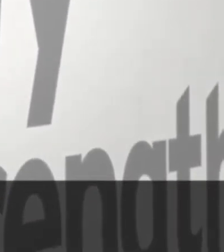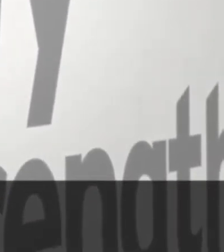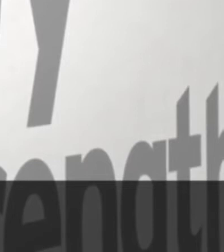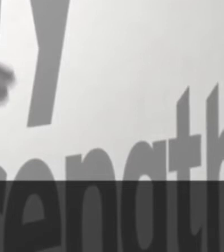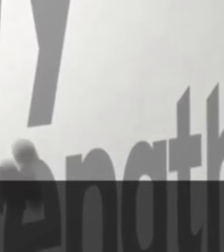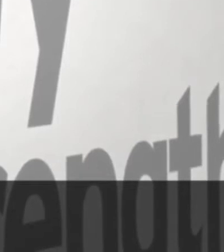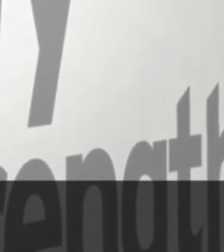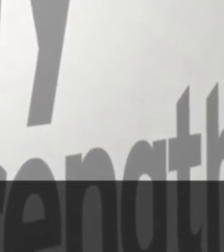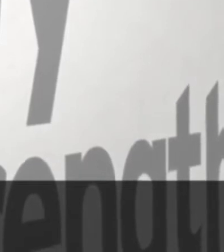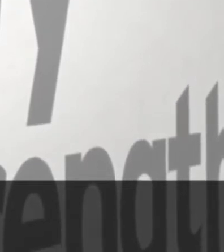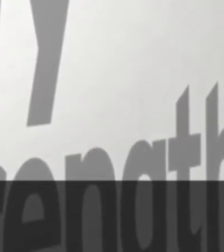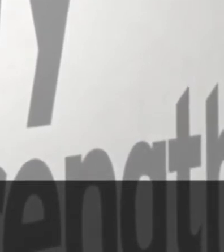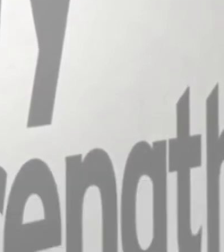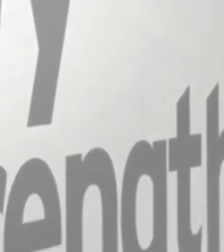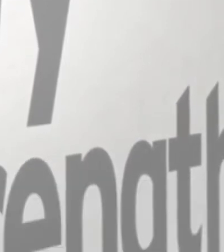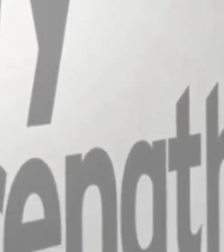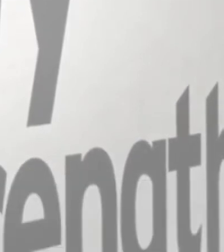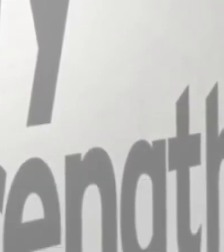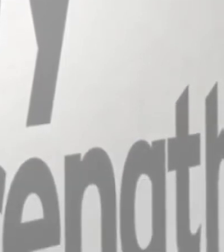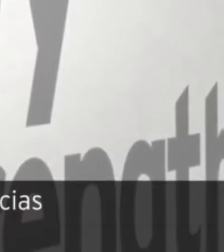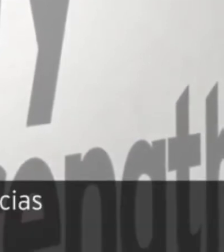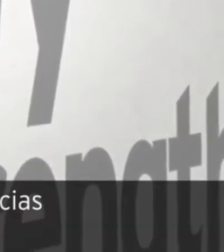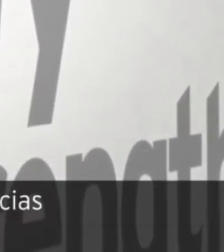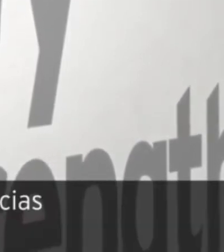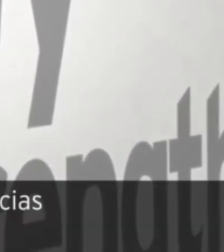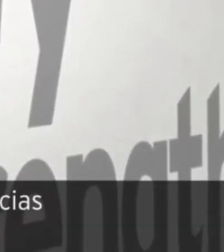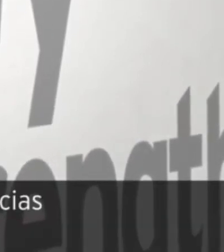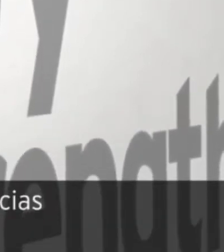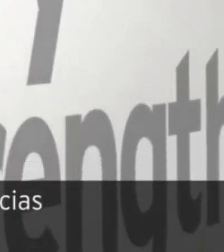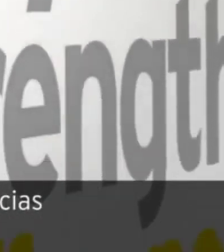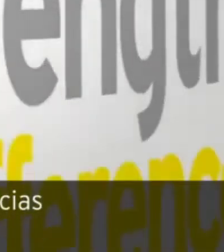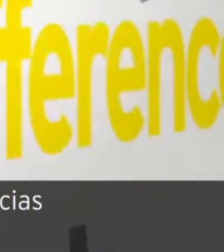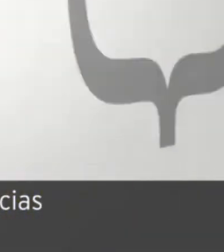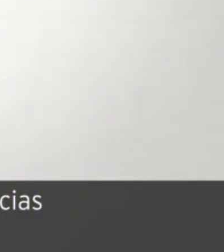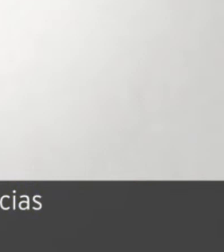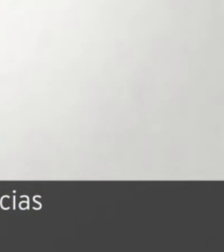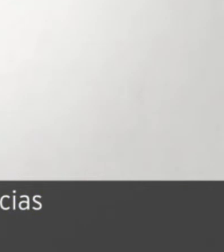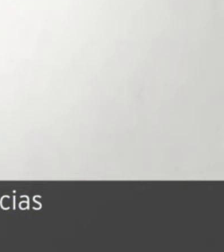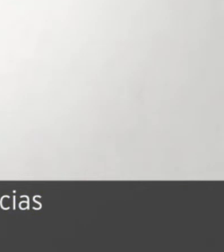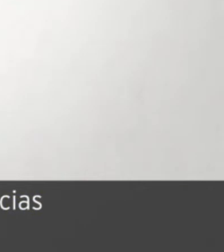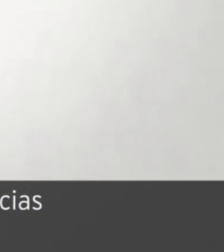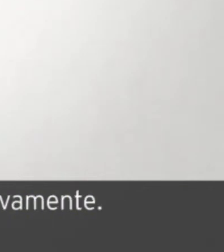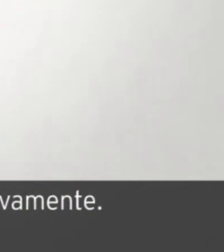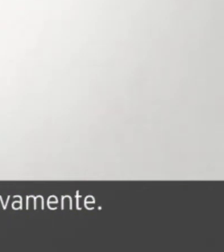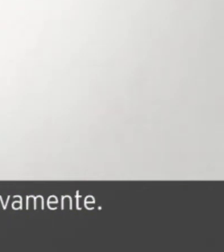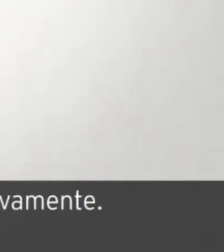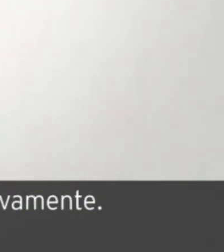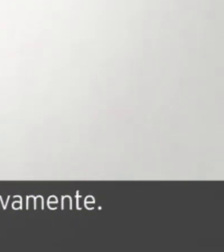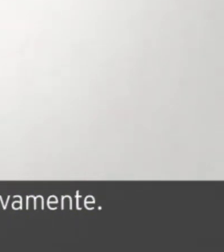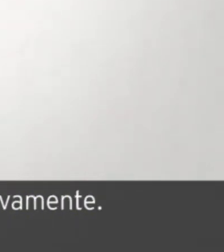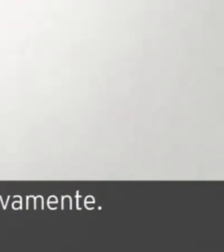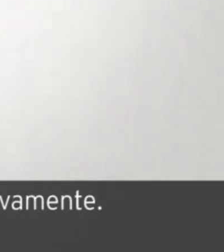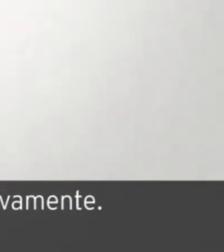wonderfully different people working at EY. Inclusiveness is about leveraging all our differences and using them